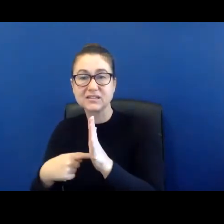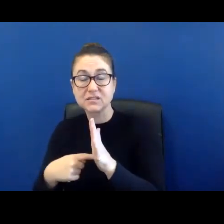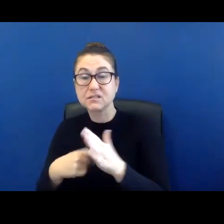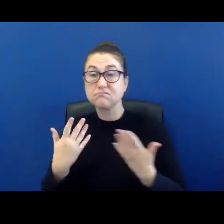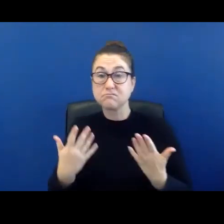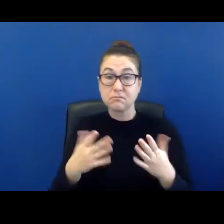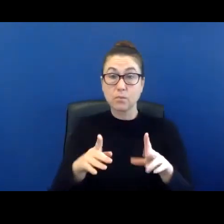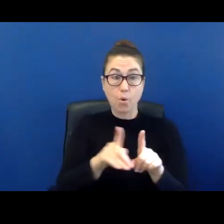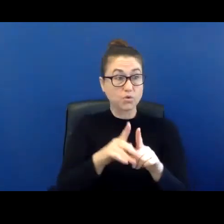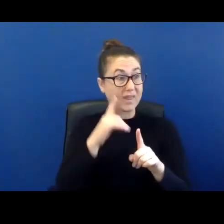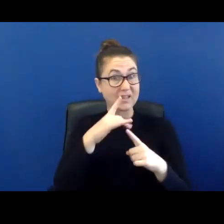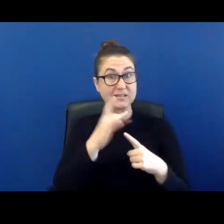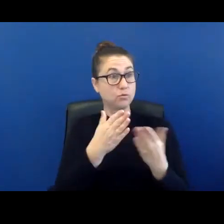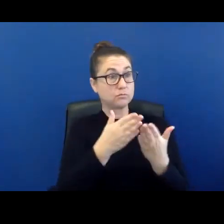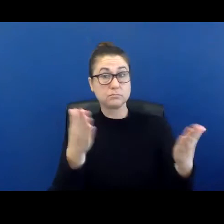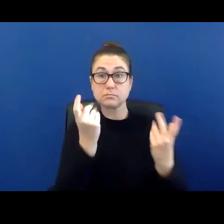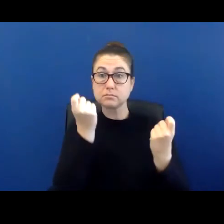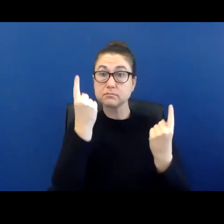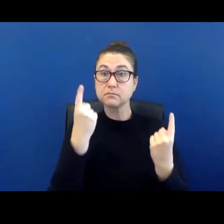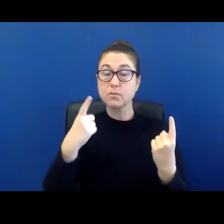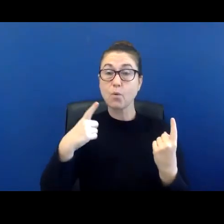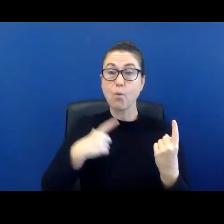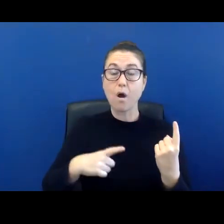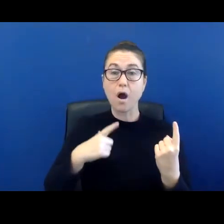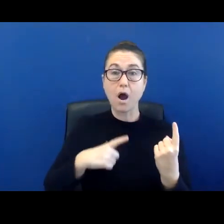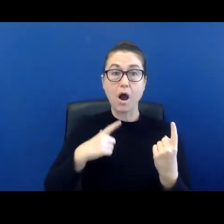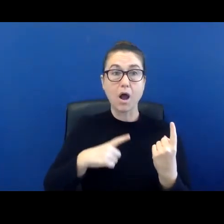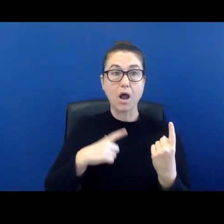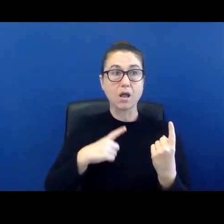it's really important for people to understand why,